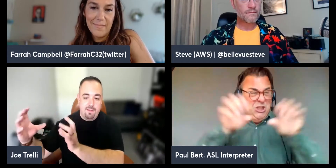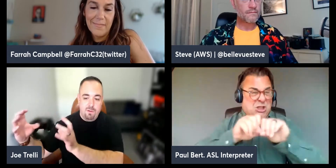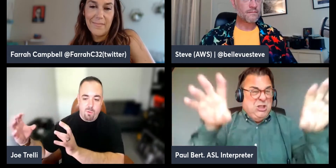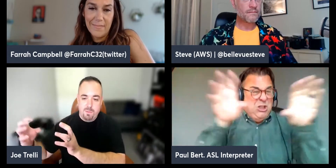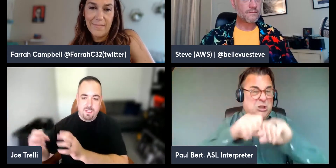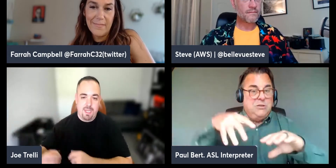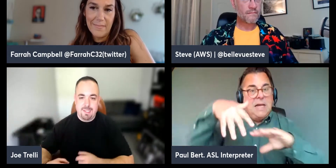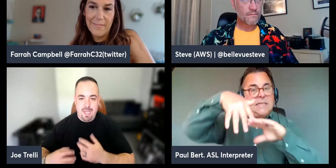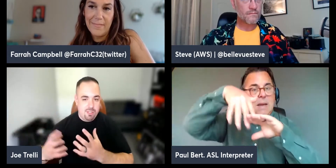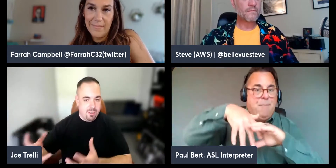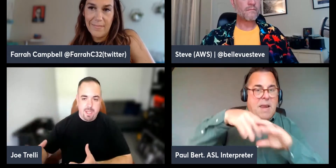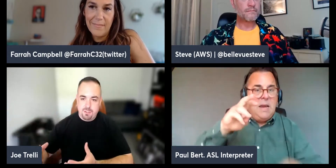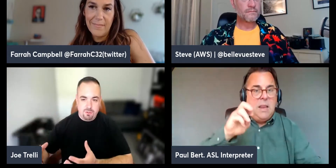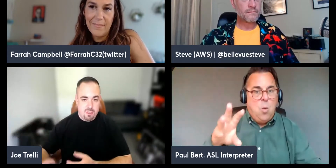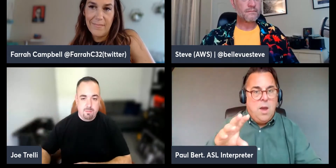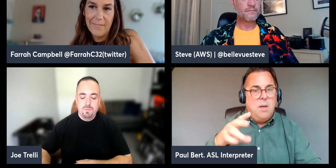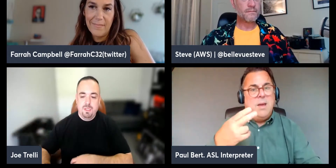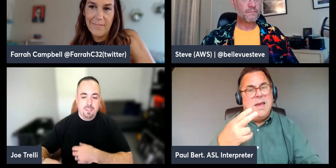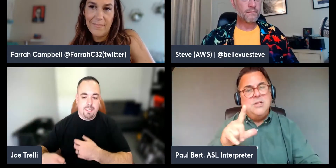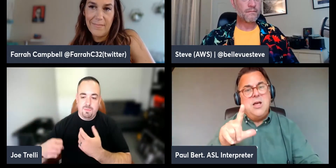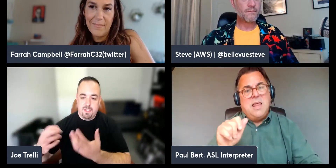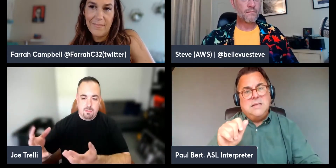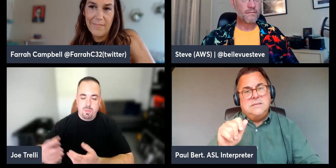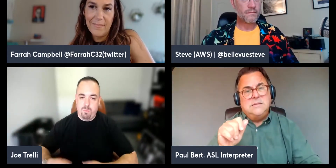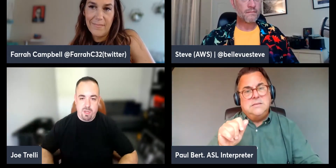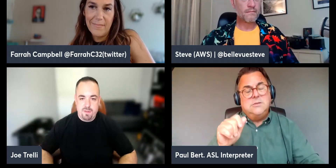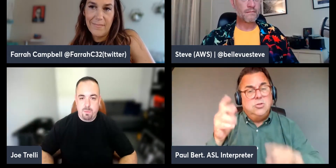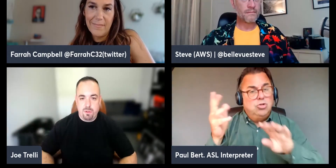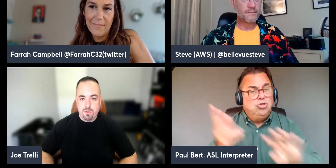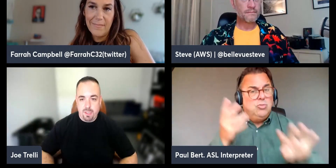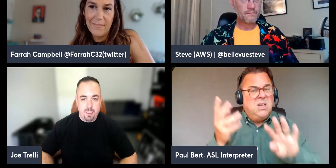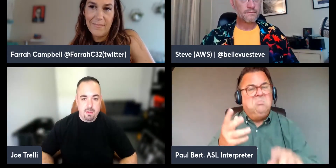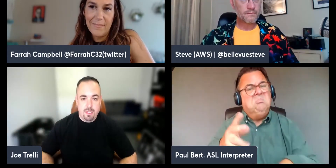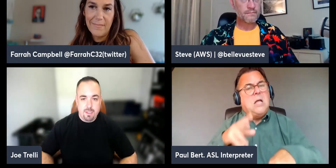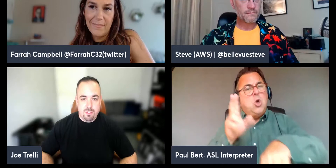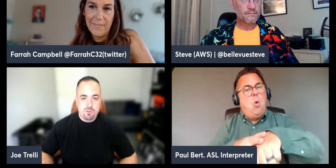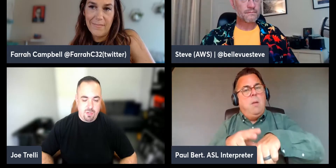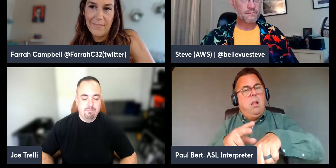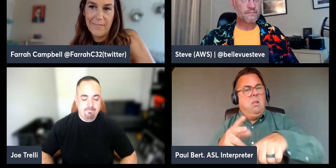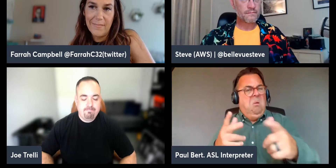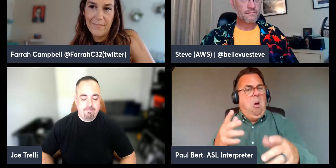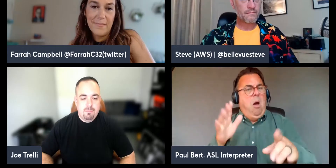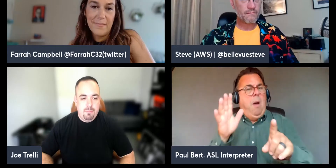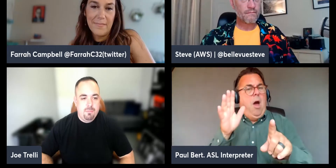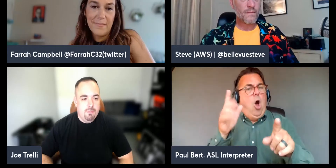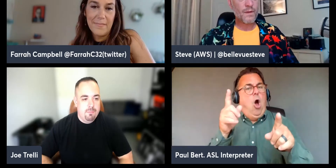that into your website. It's an HLS stream. That's a pretty typical thing in the industry.